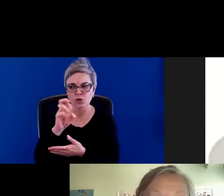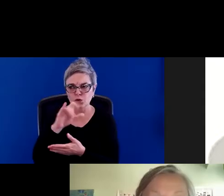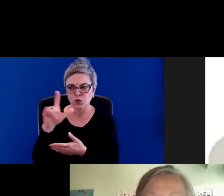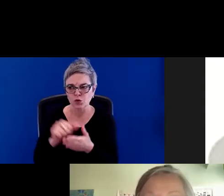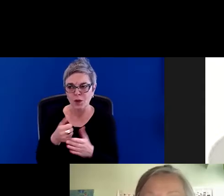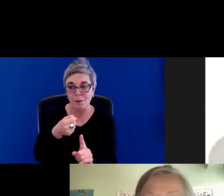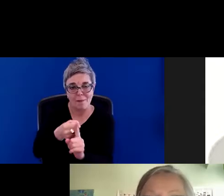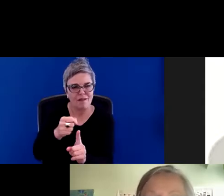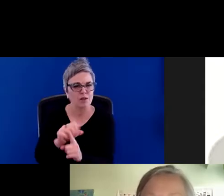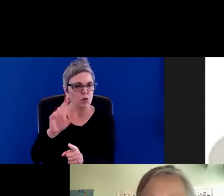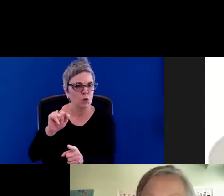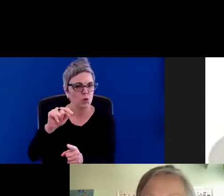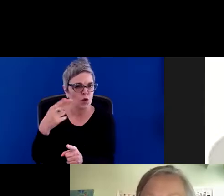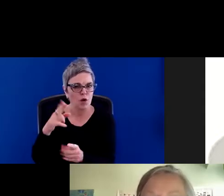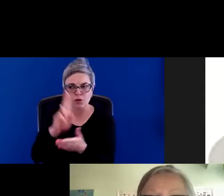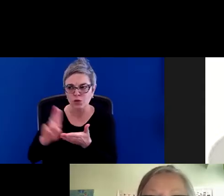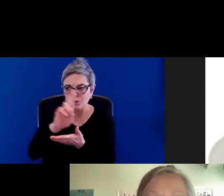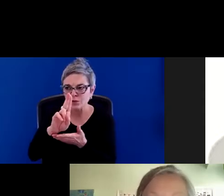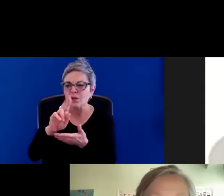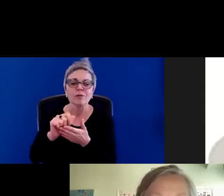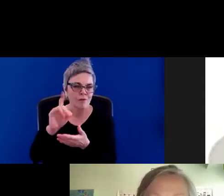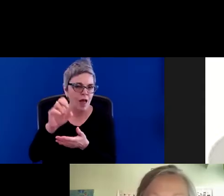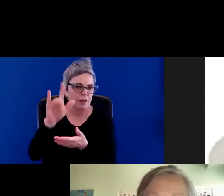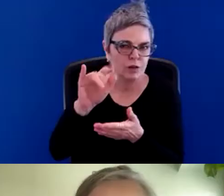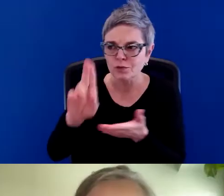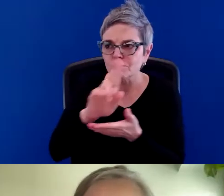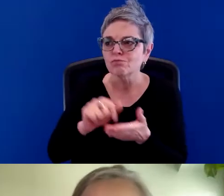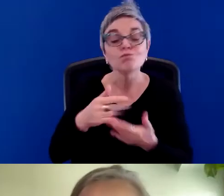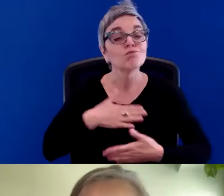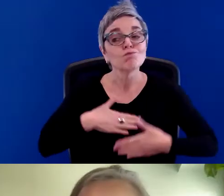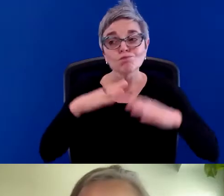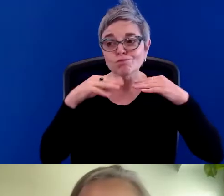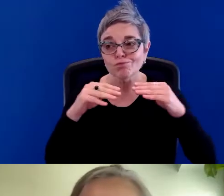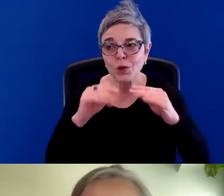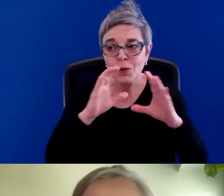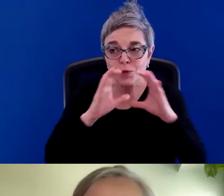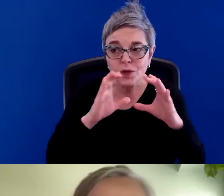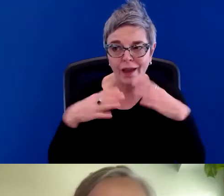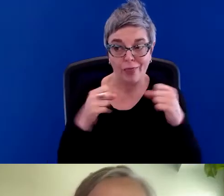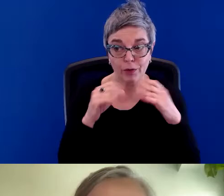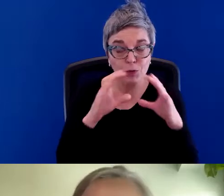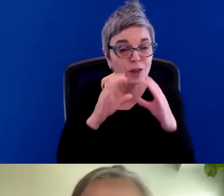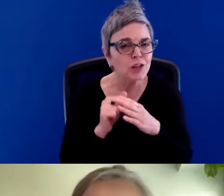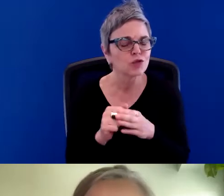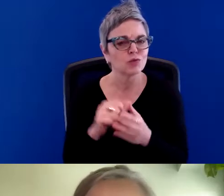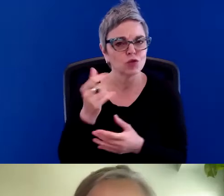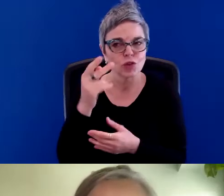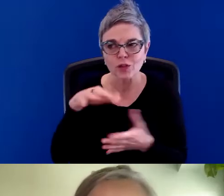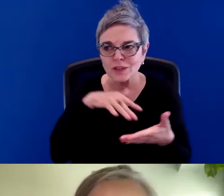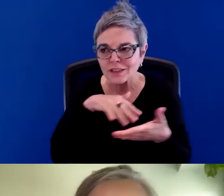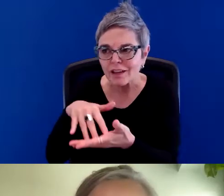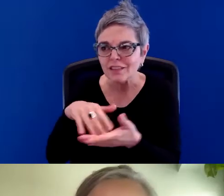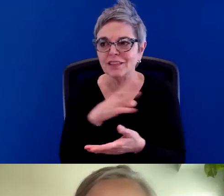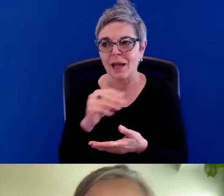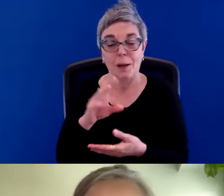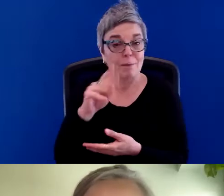health communication, gender studies, and media studies courses. She utilizes Chicana, feminist, and qualitative approaches